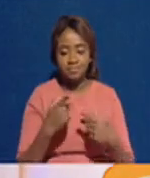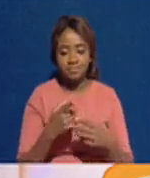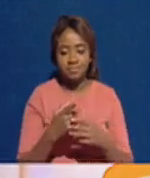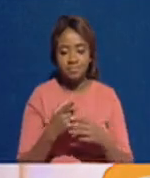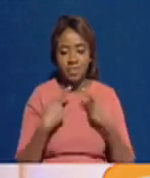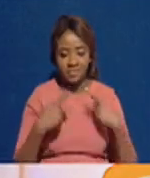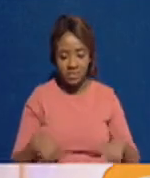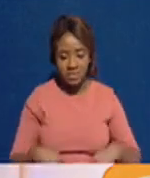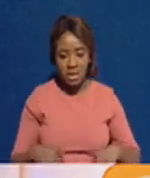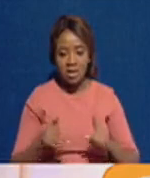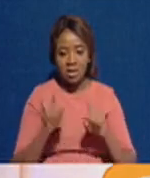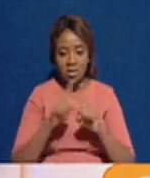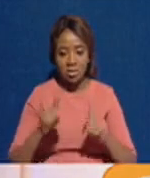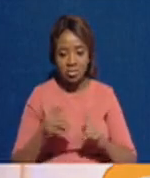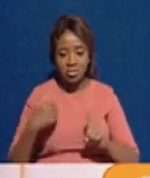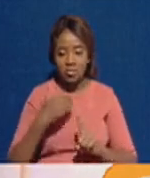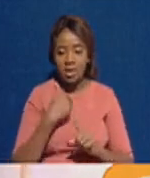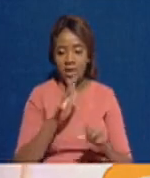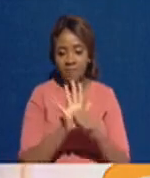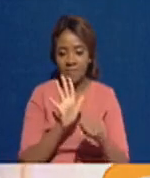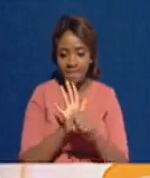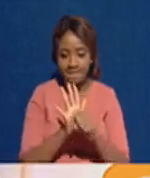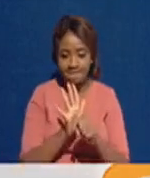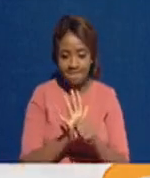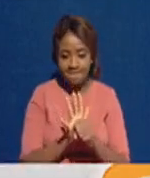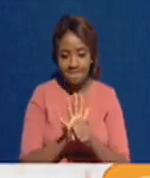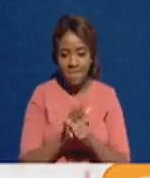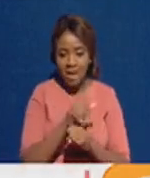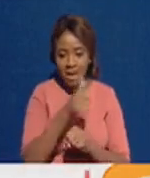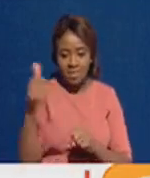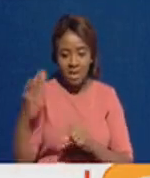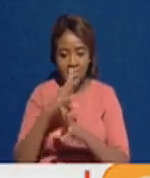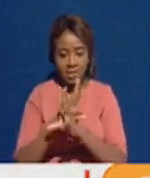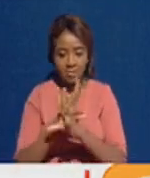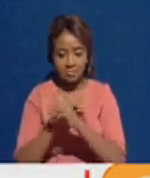And then we also have so many of others who are following us on social media.